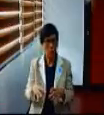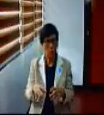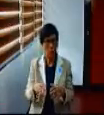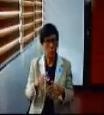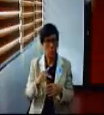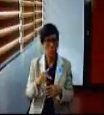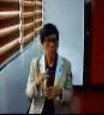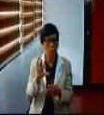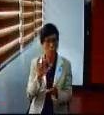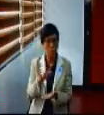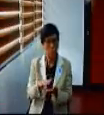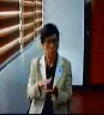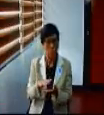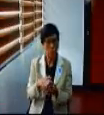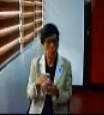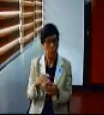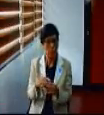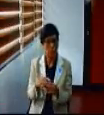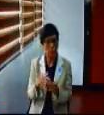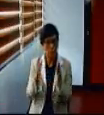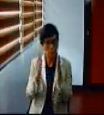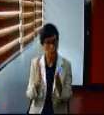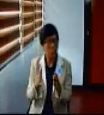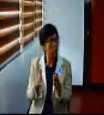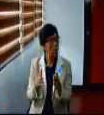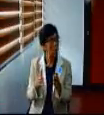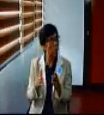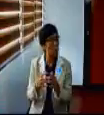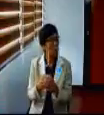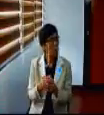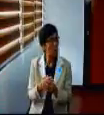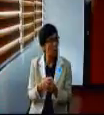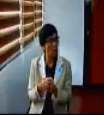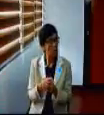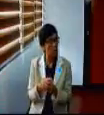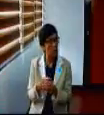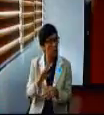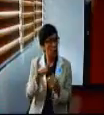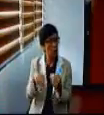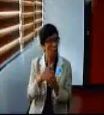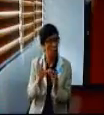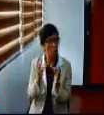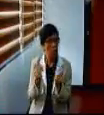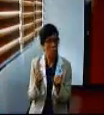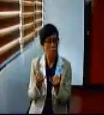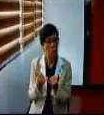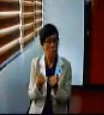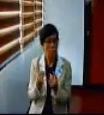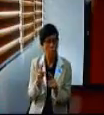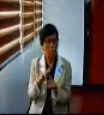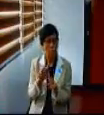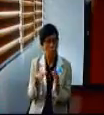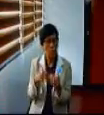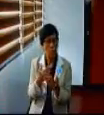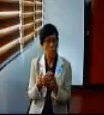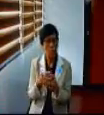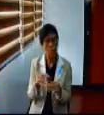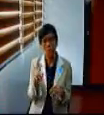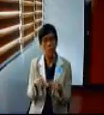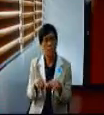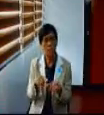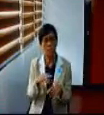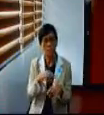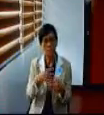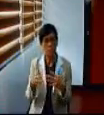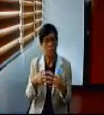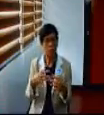harm or address harm, applies to all companies, regardless of size, sector, location.